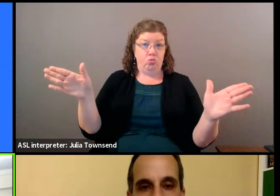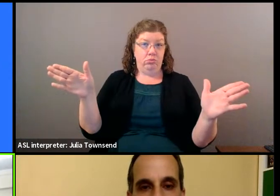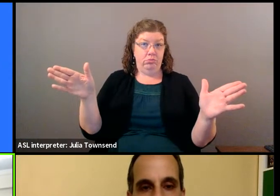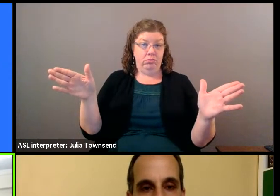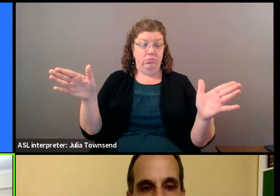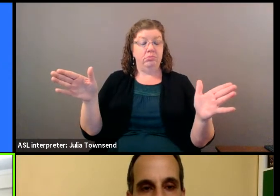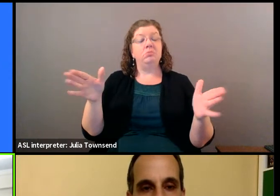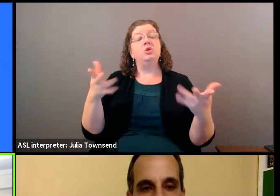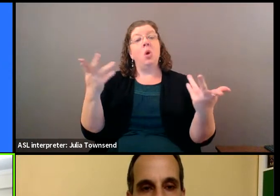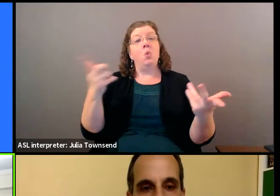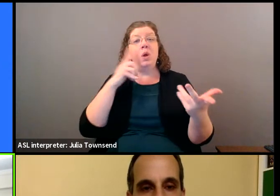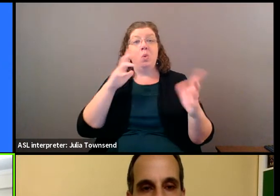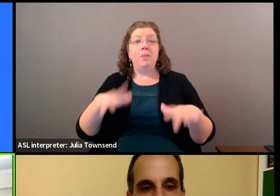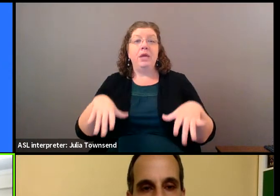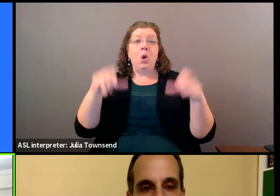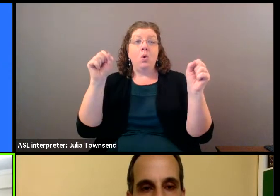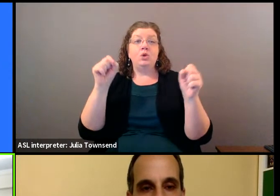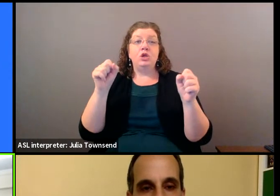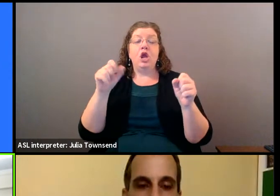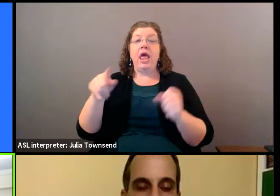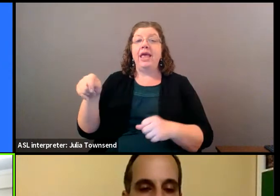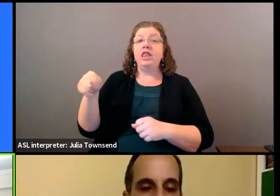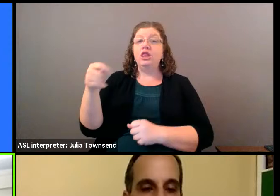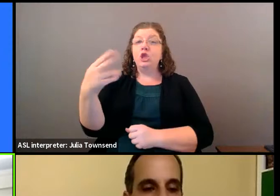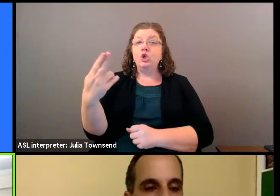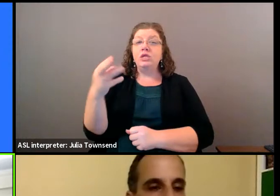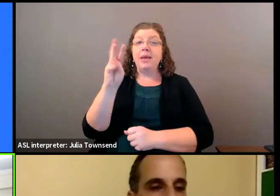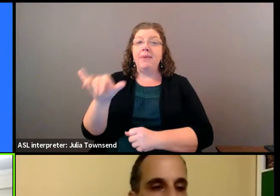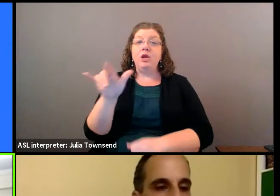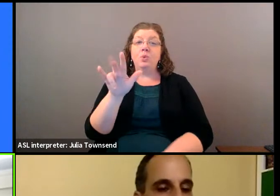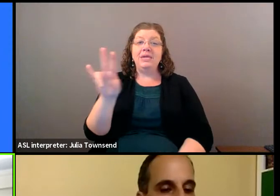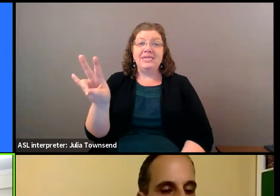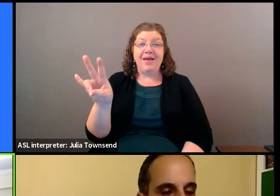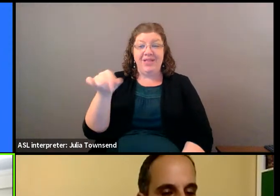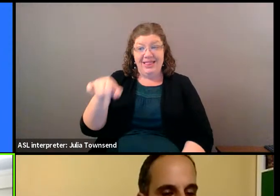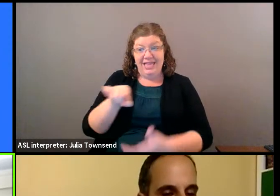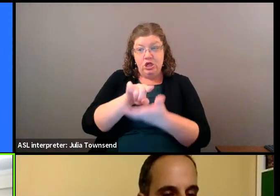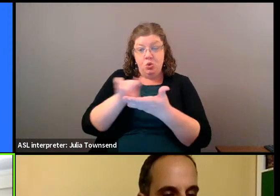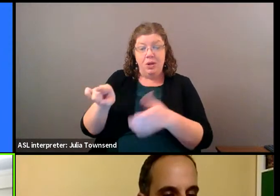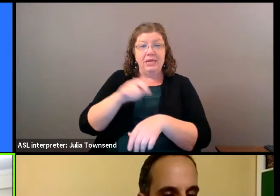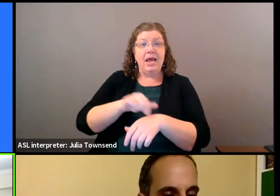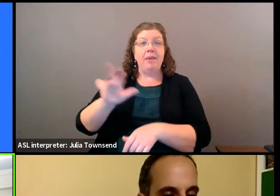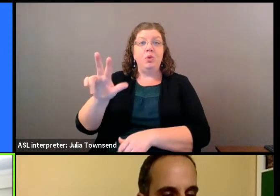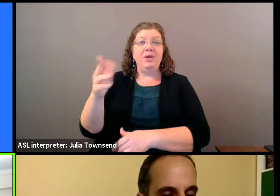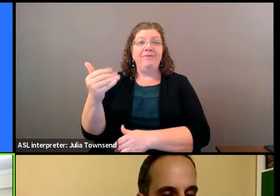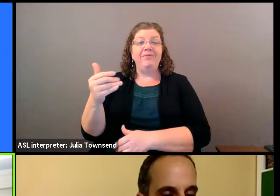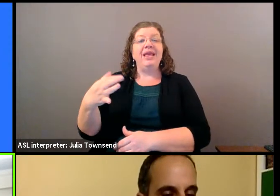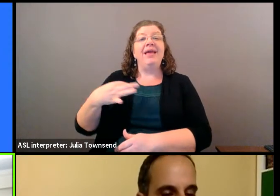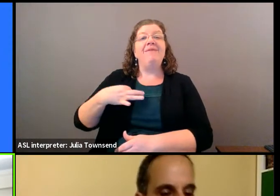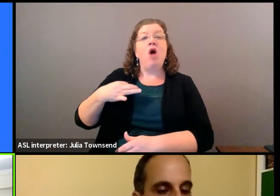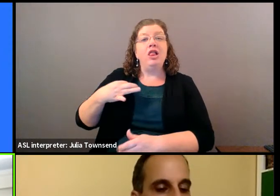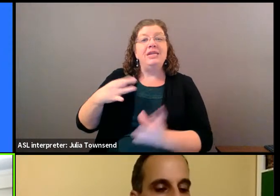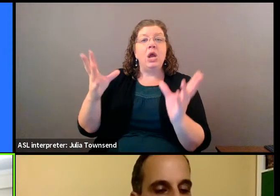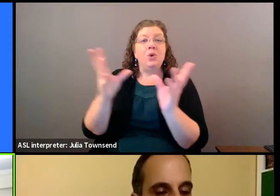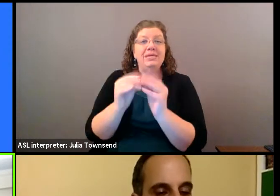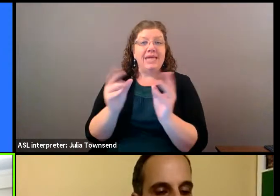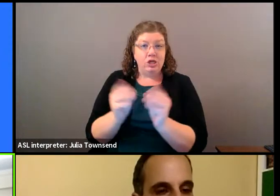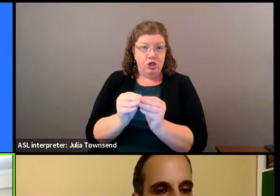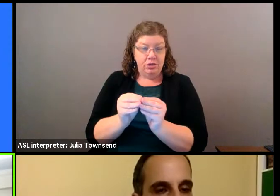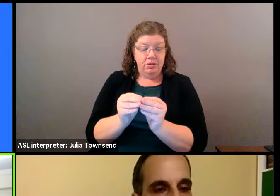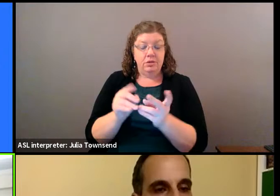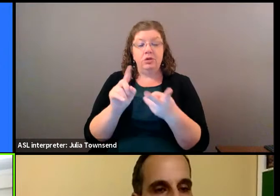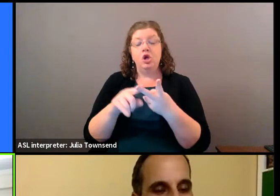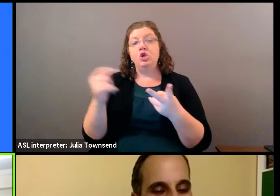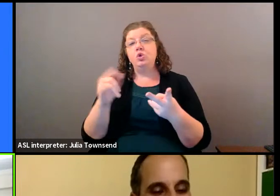such, we will be hosting a Thursday, May 27th, this week at 3:15 voluntary session, as well as Tuesday,